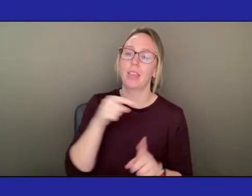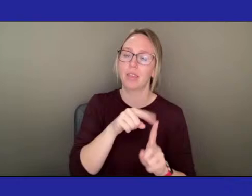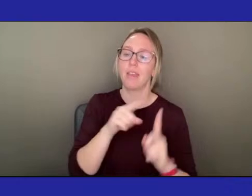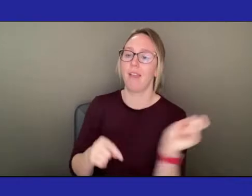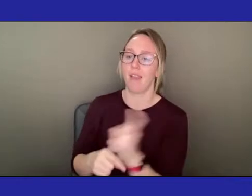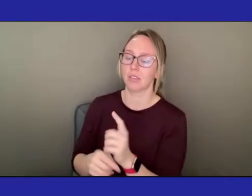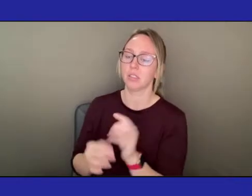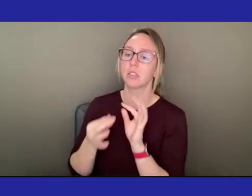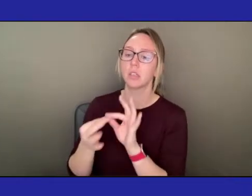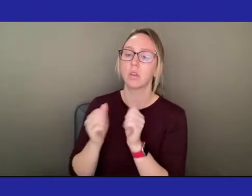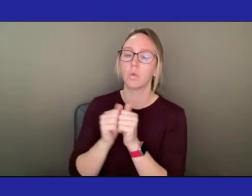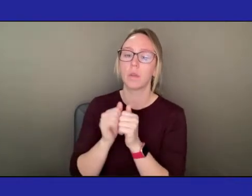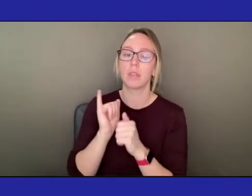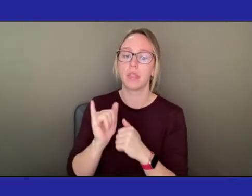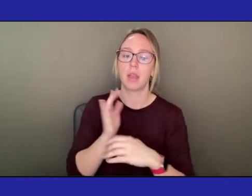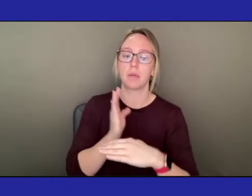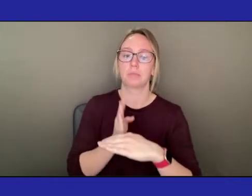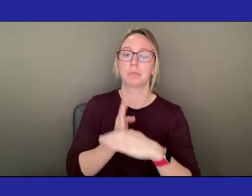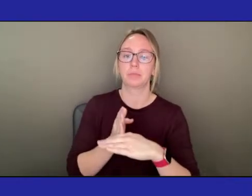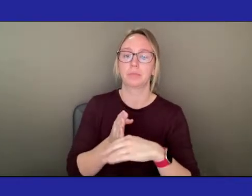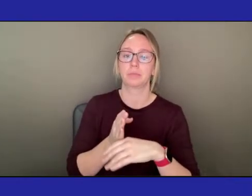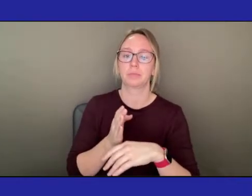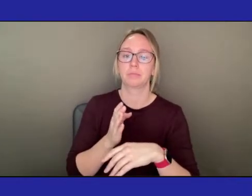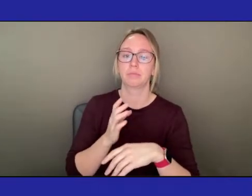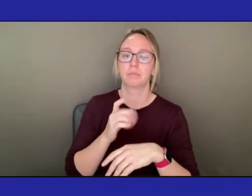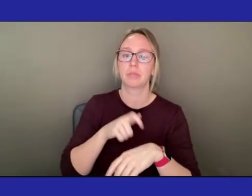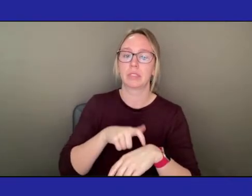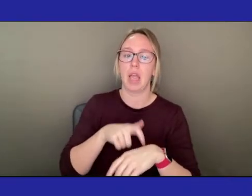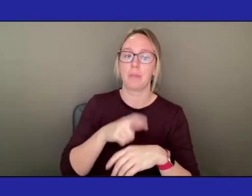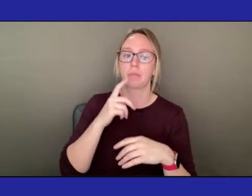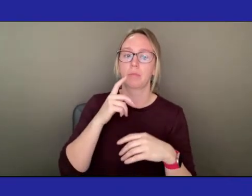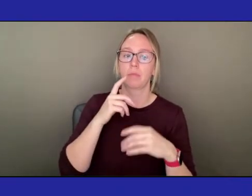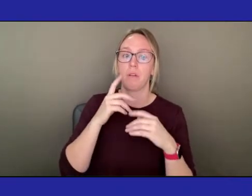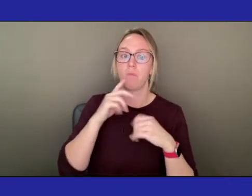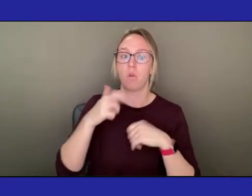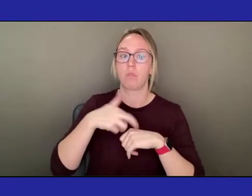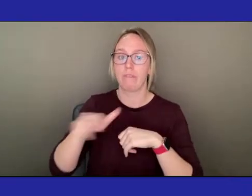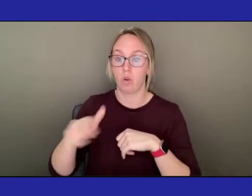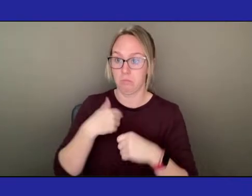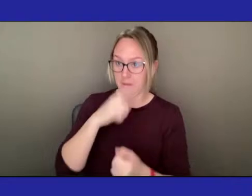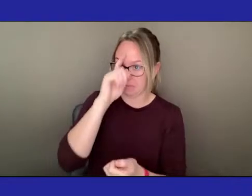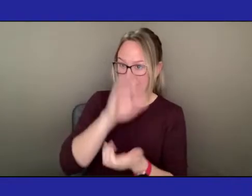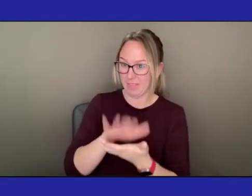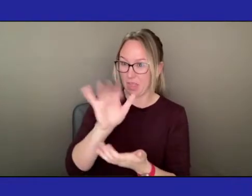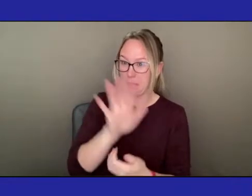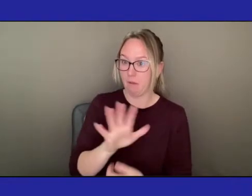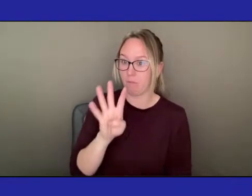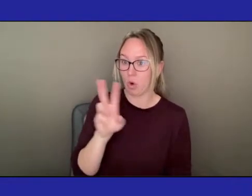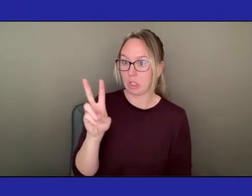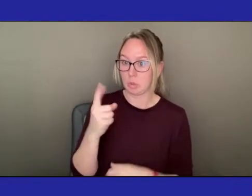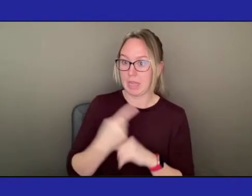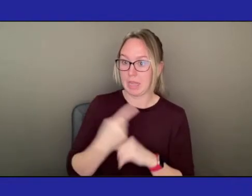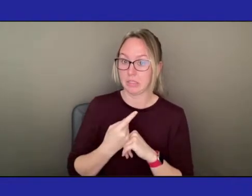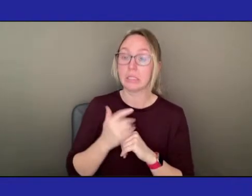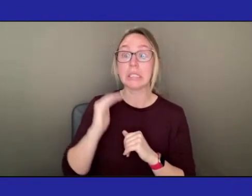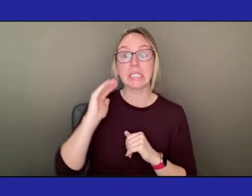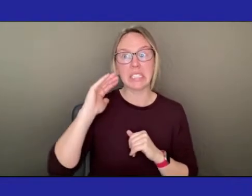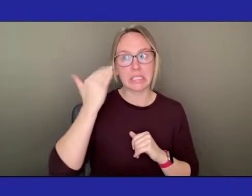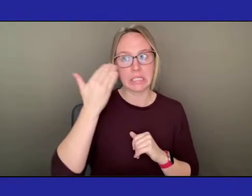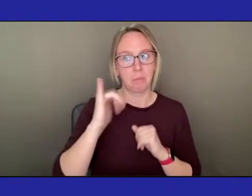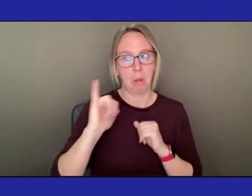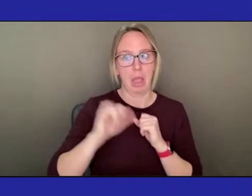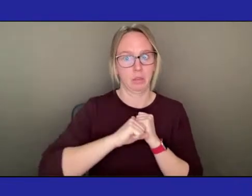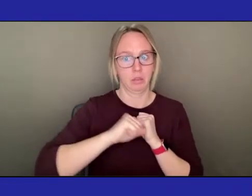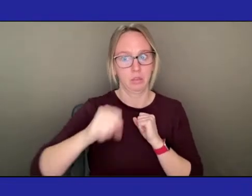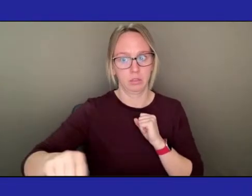median time to referral, which I believe was 42 days. And of course, that seems like a lot, obviously, if